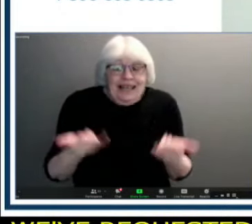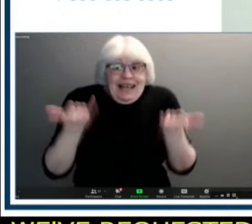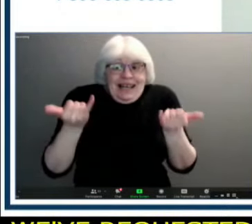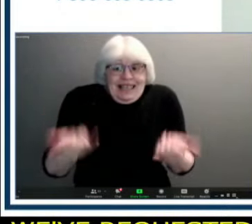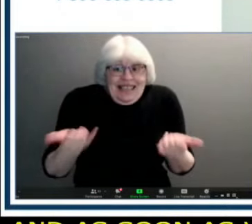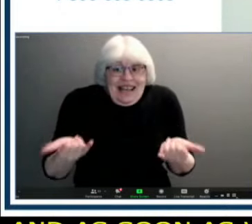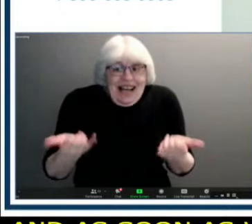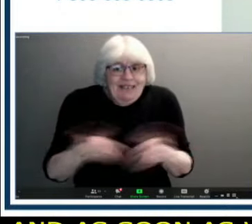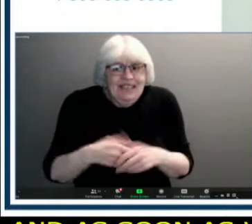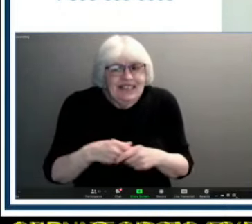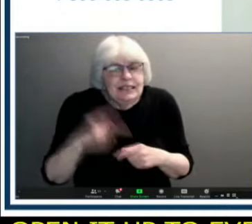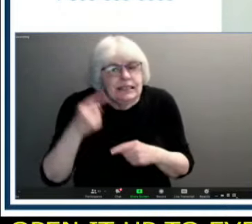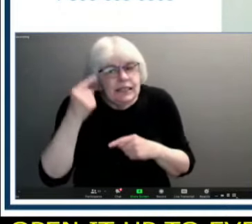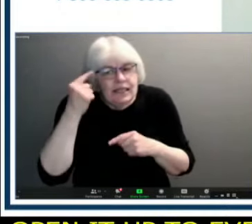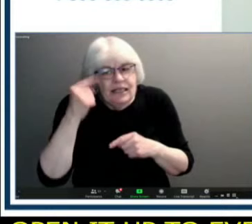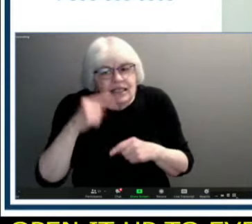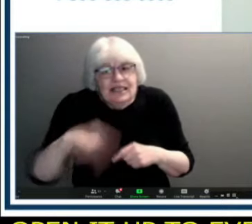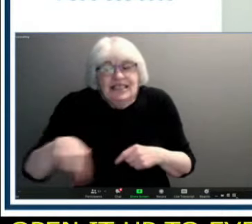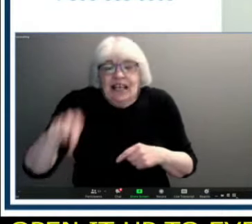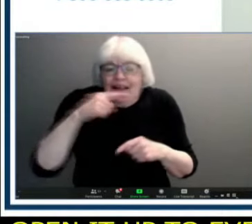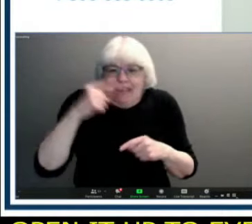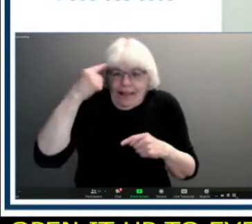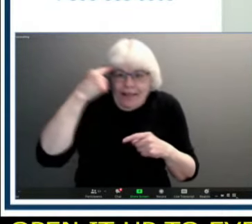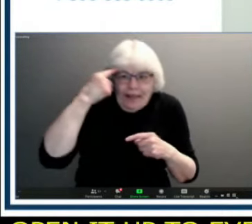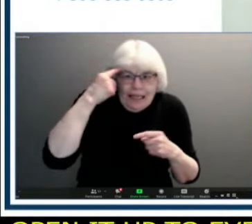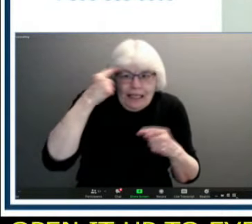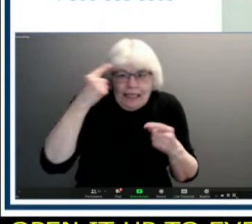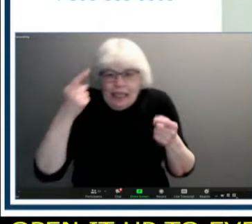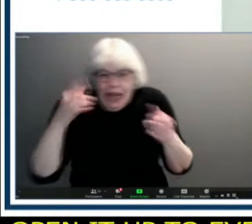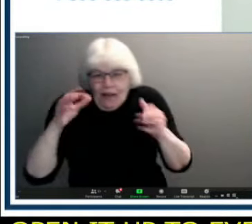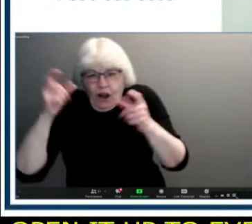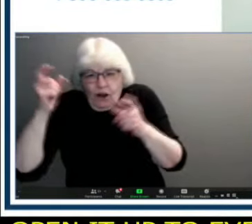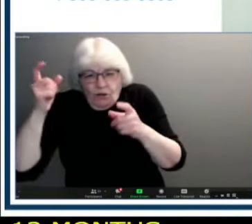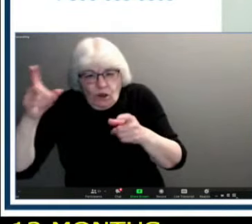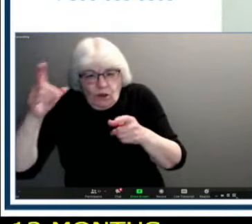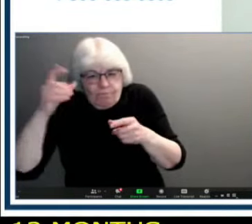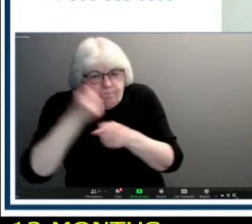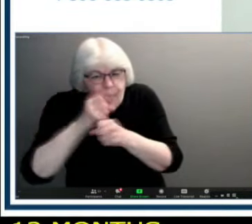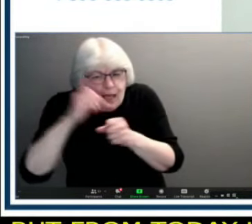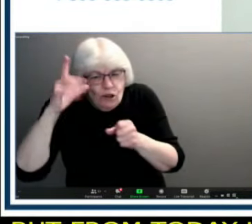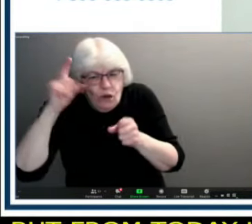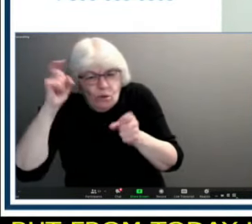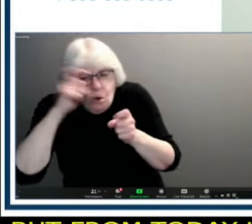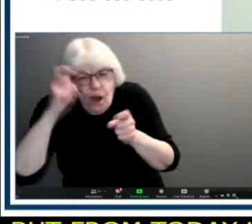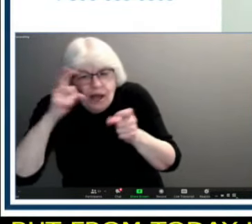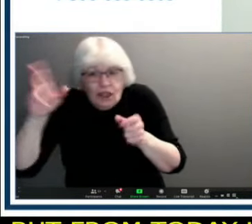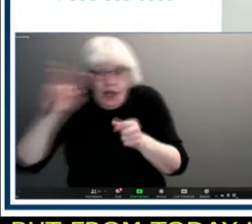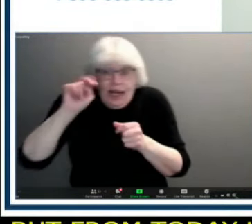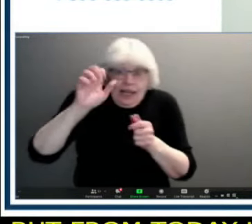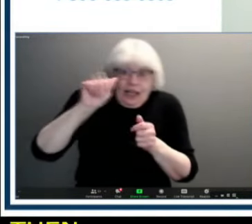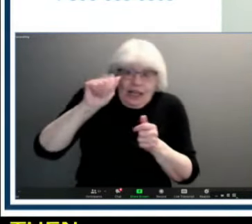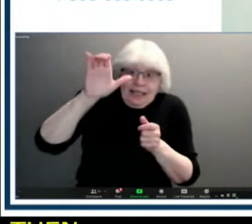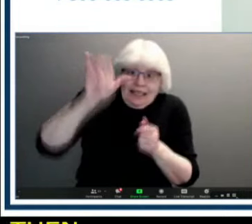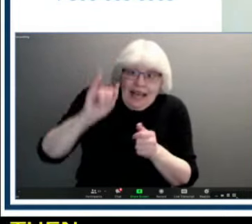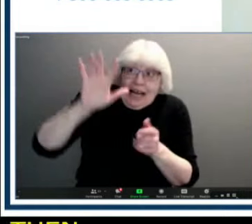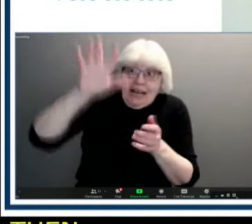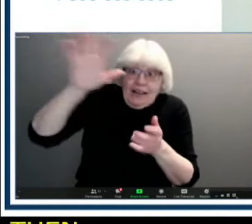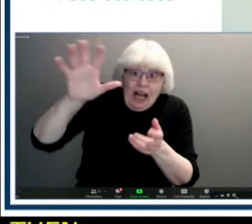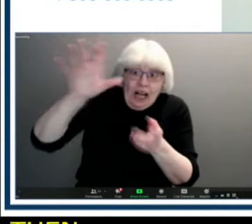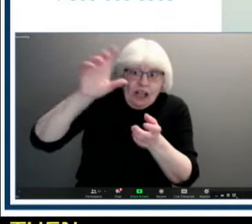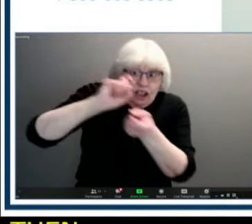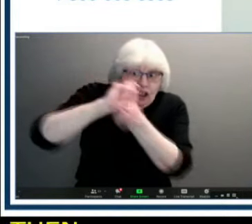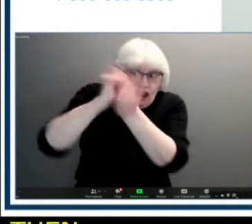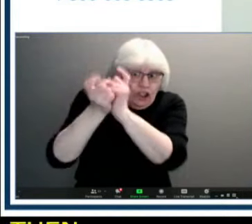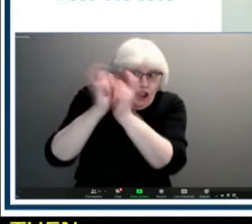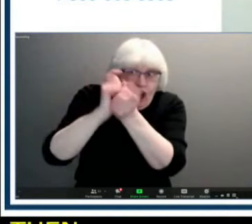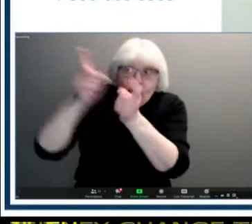have. If NACI changes its guidance, we will too. And again, we'll be working with the federal government, but we're not in the